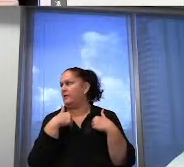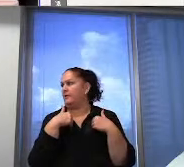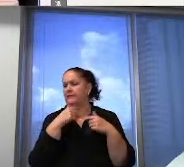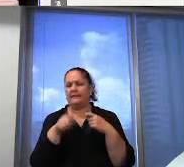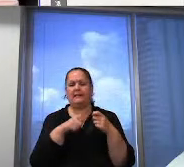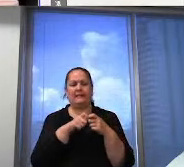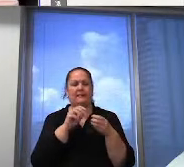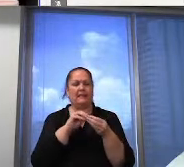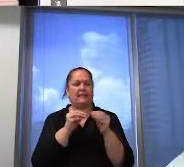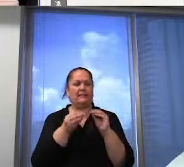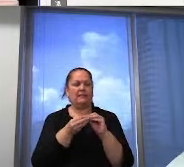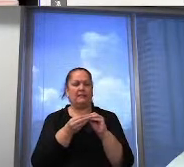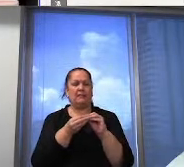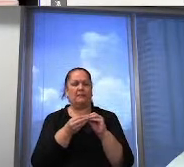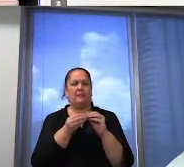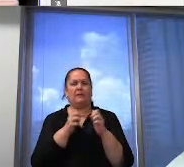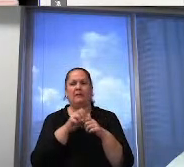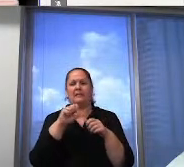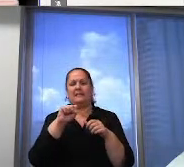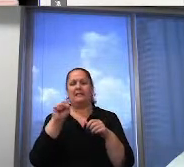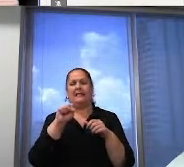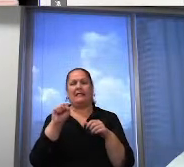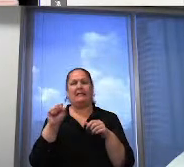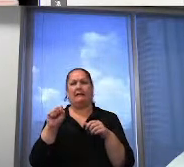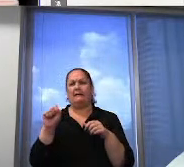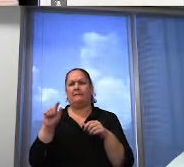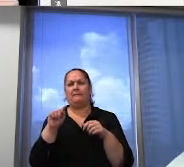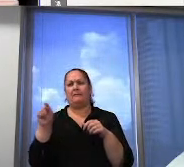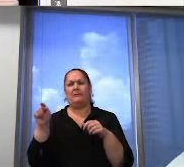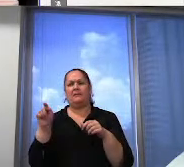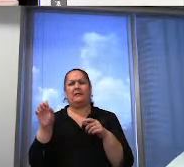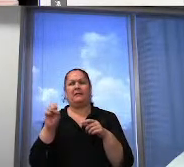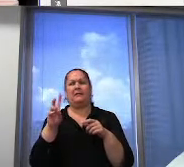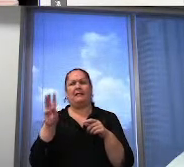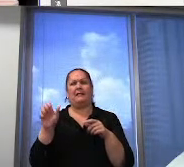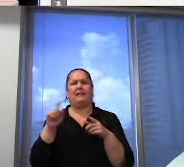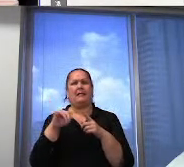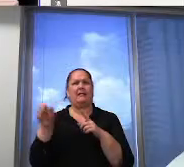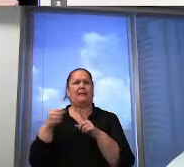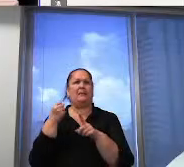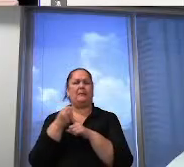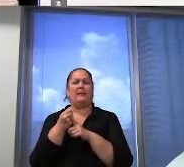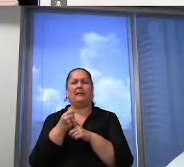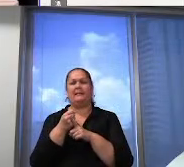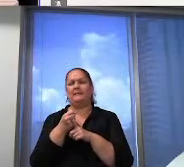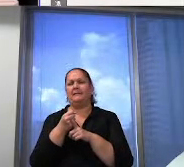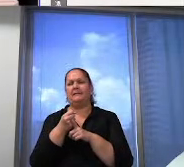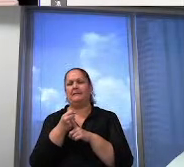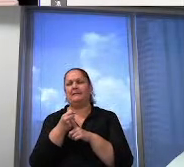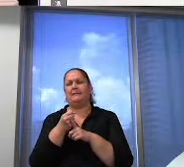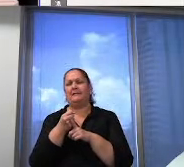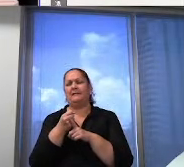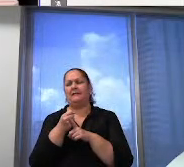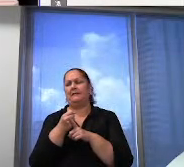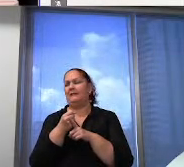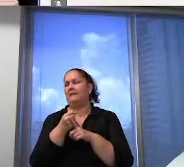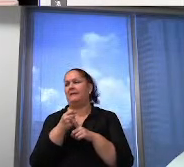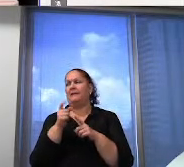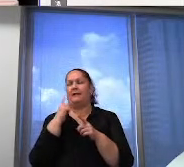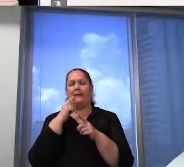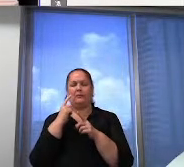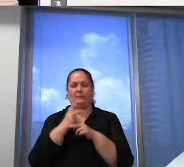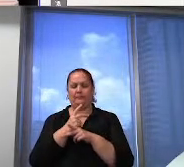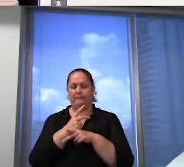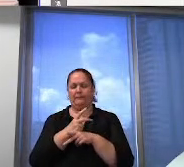have exact numbers on the SAIDI and safety impact of one to the other. I believe we